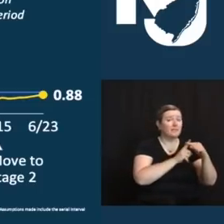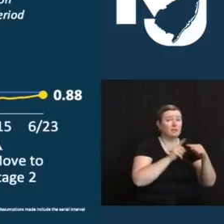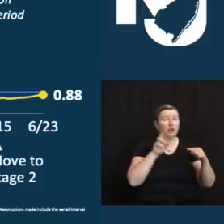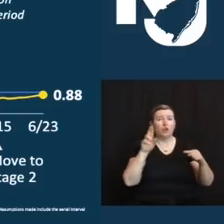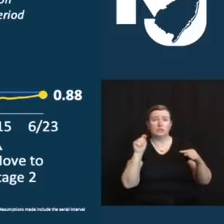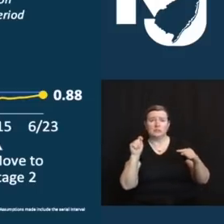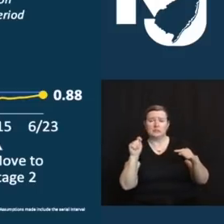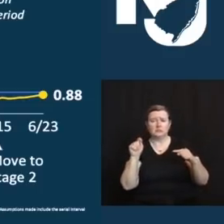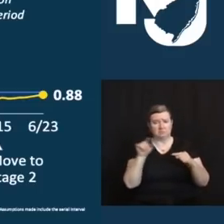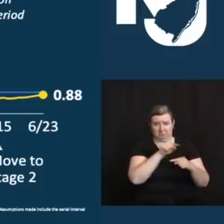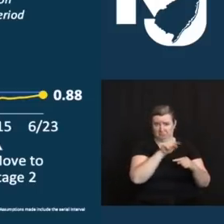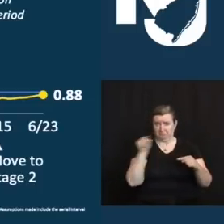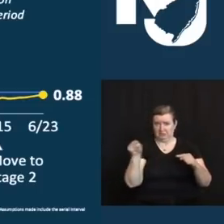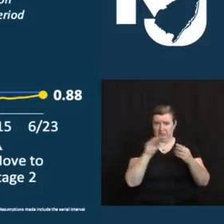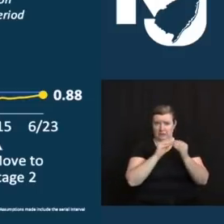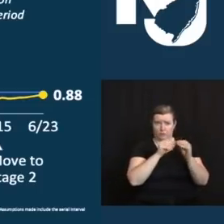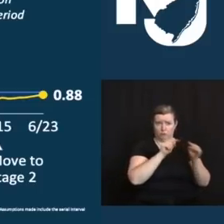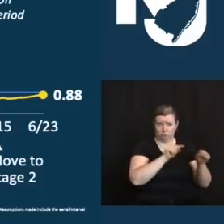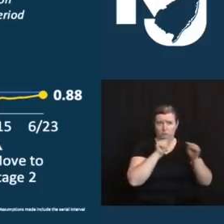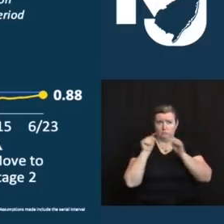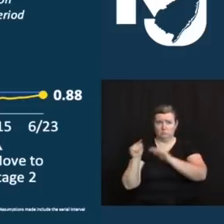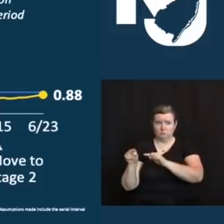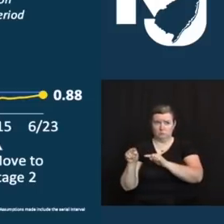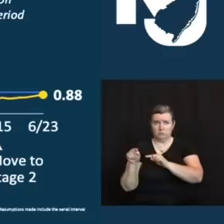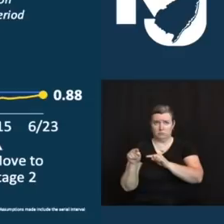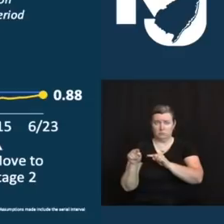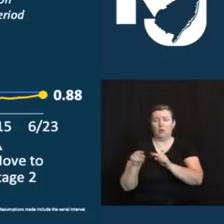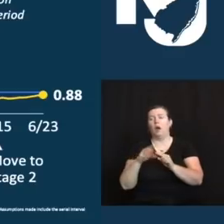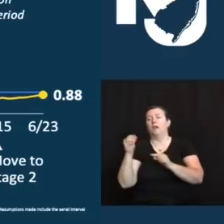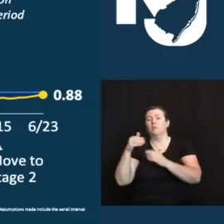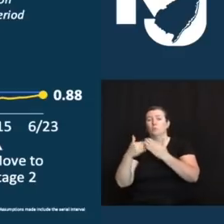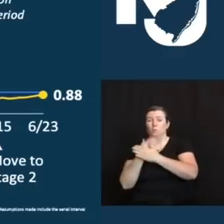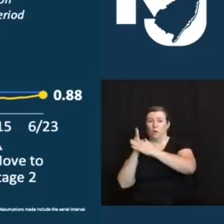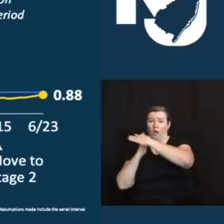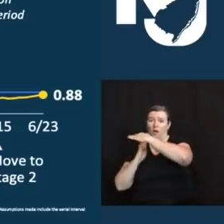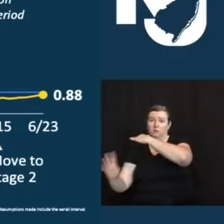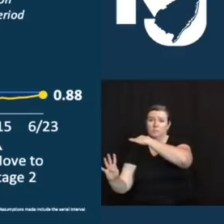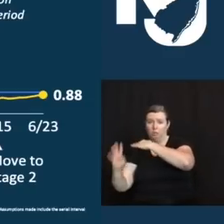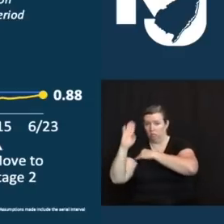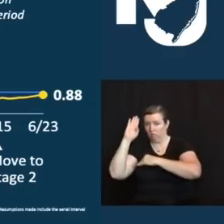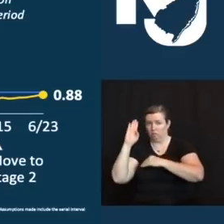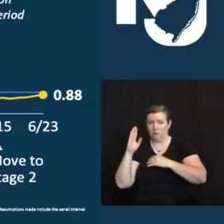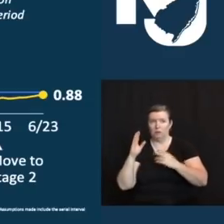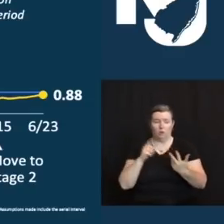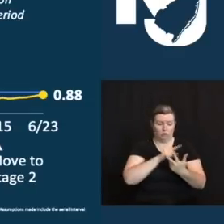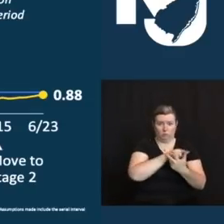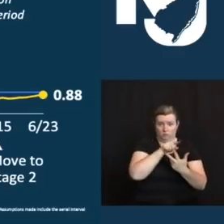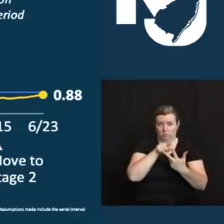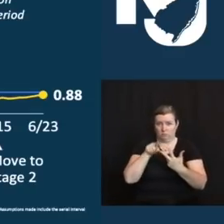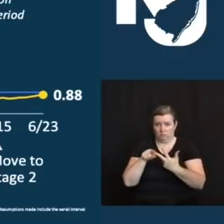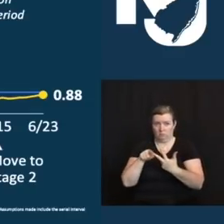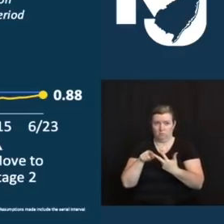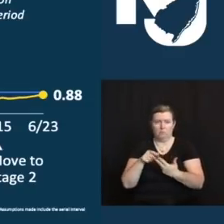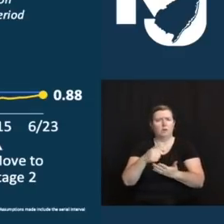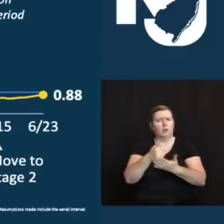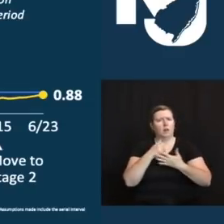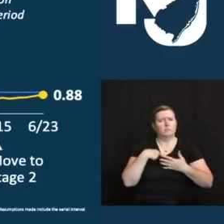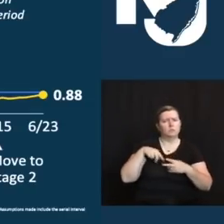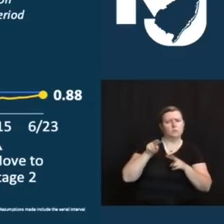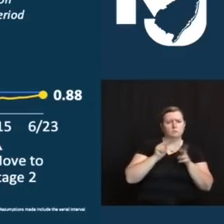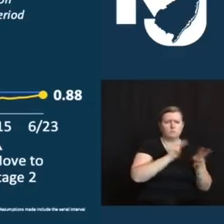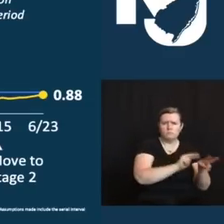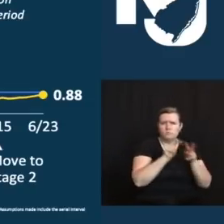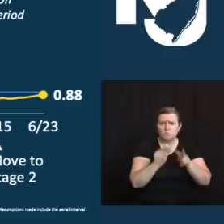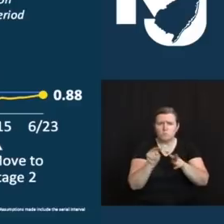would say along with new hospitalizations, Judy, I think we'd agree with that, are the greatest indicators of COVID-19 spread